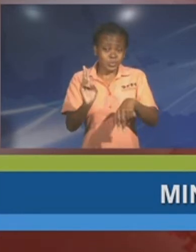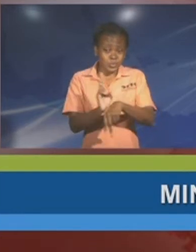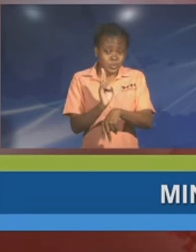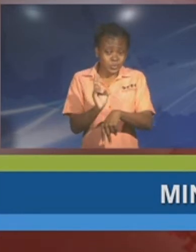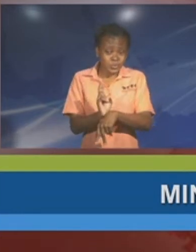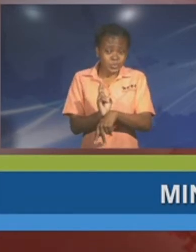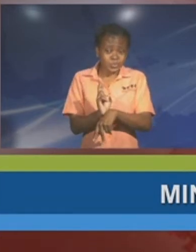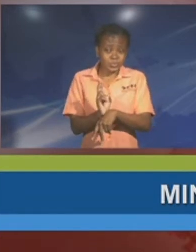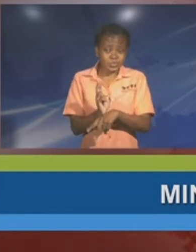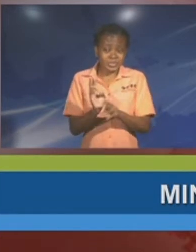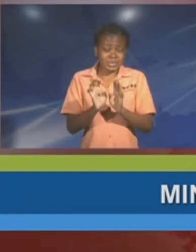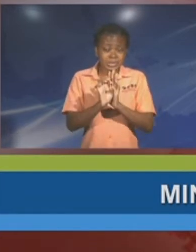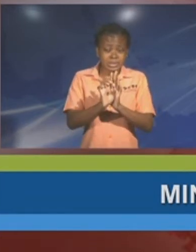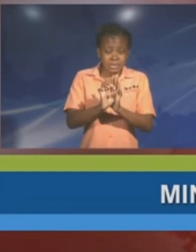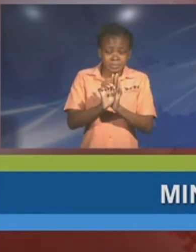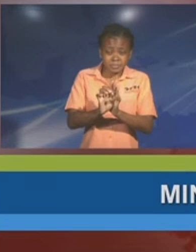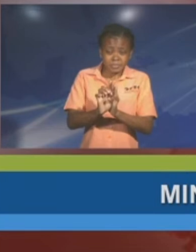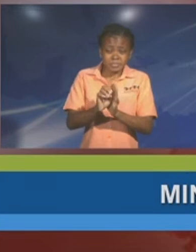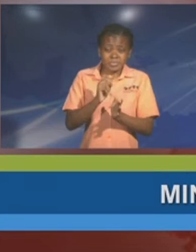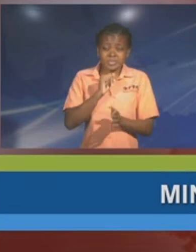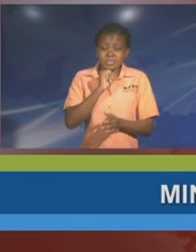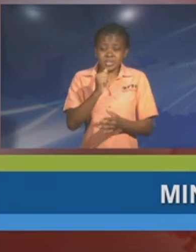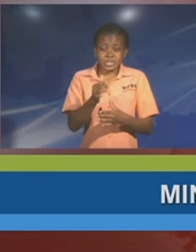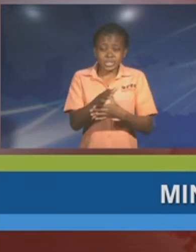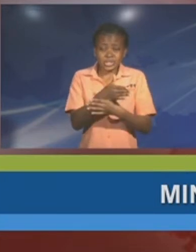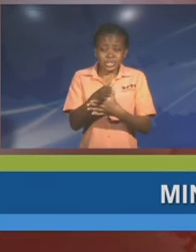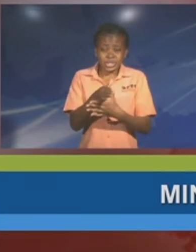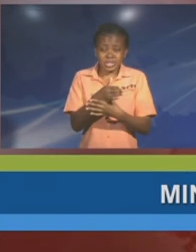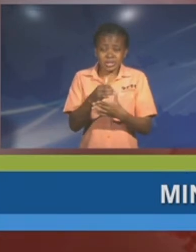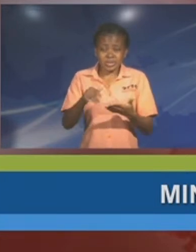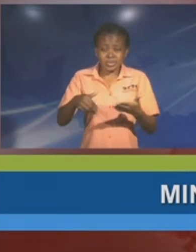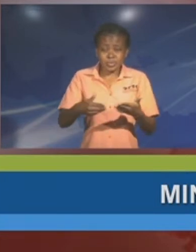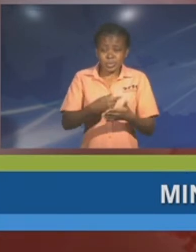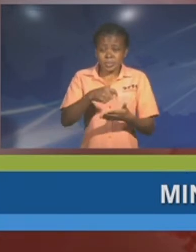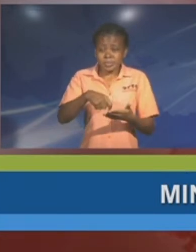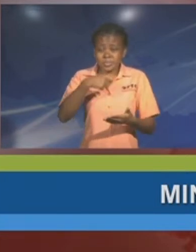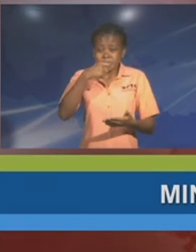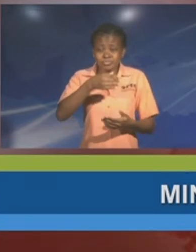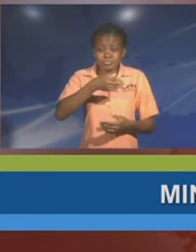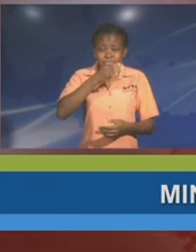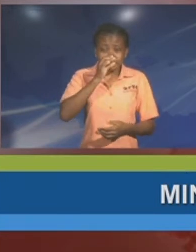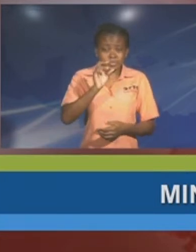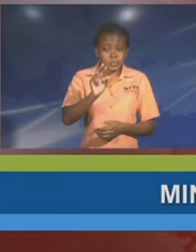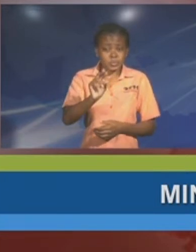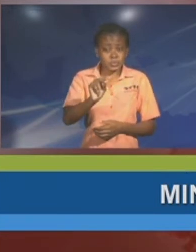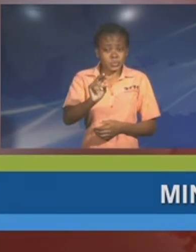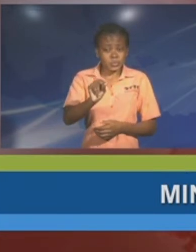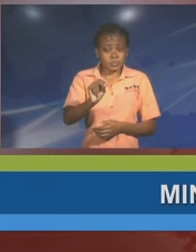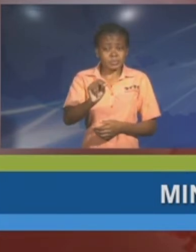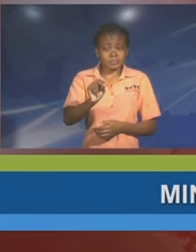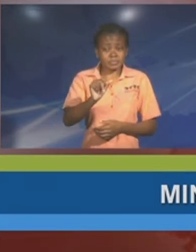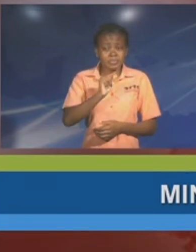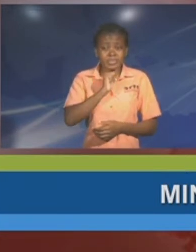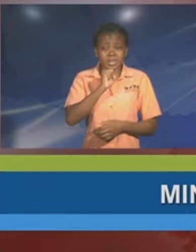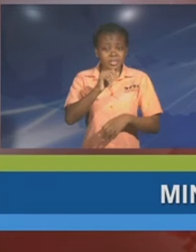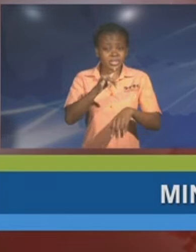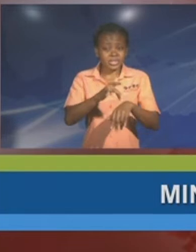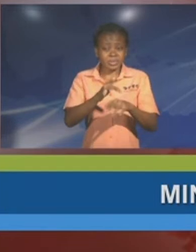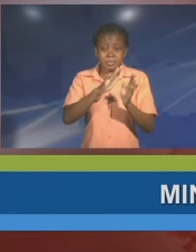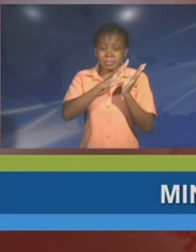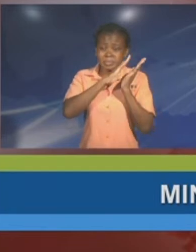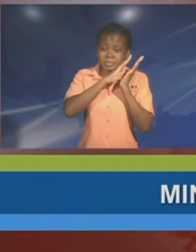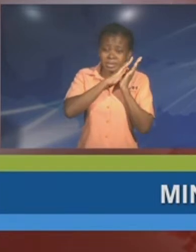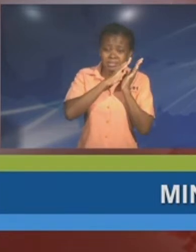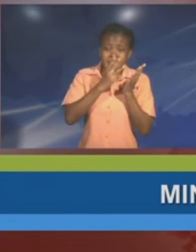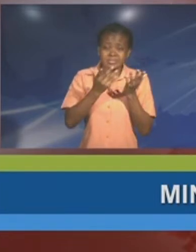For example, we're looking at not sharing utensils, cups, for example, and not to handle or touch bedding, towels, or